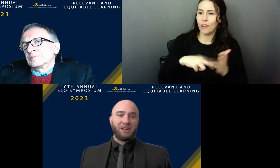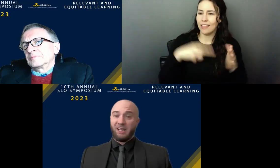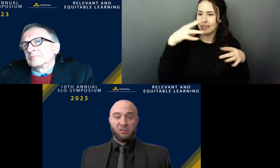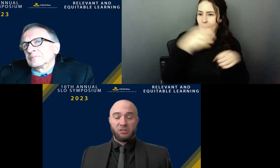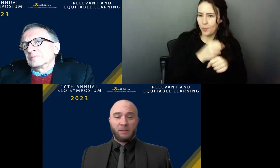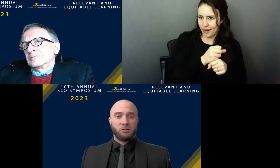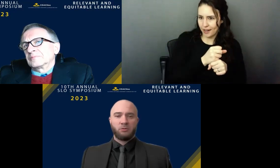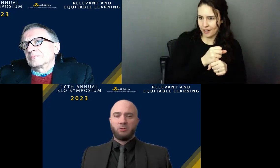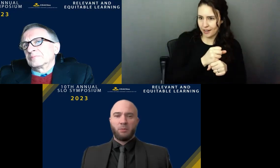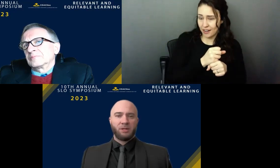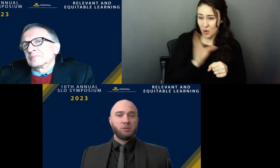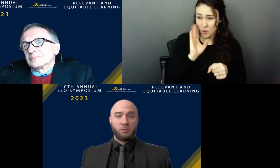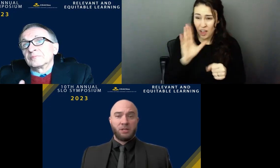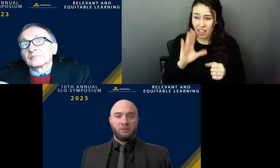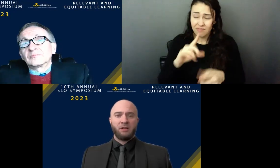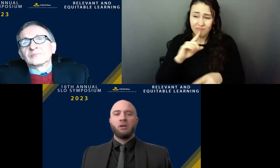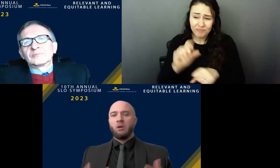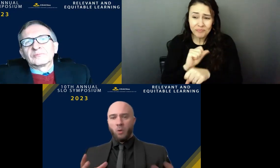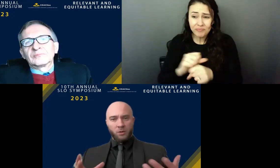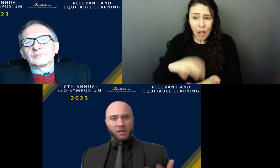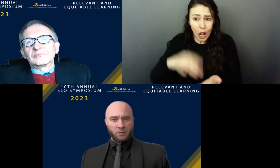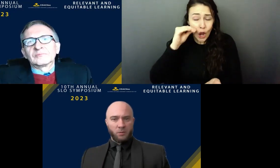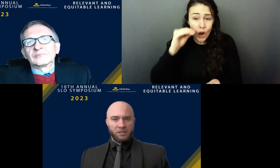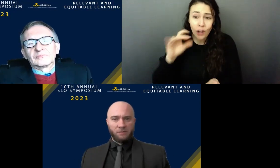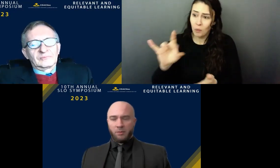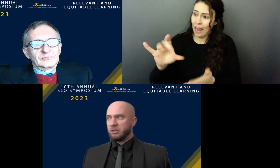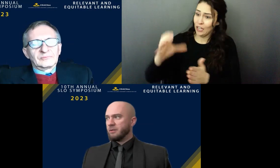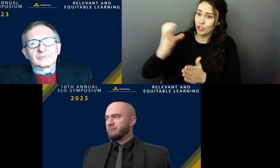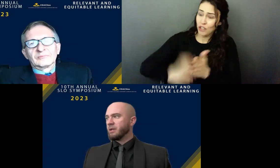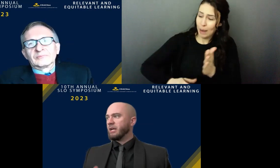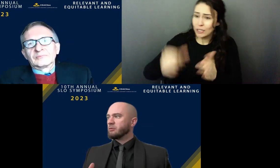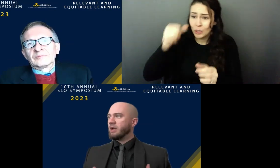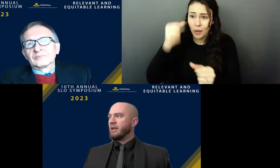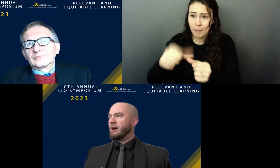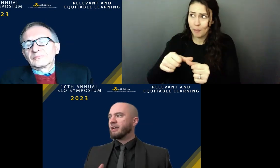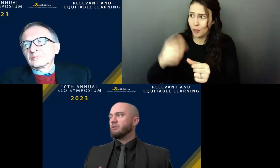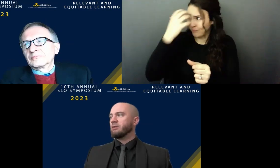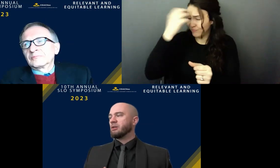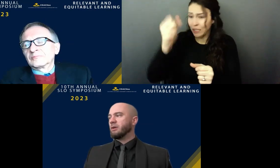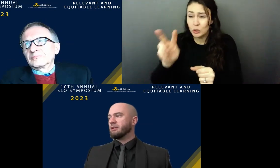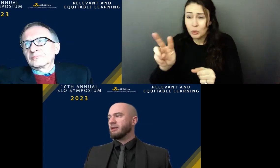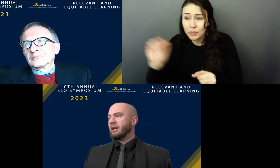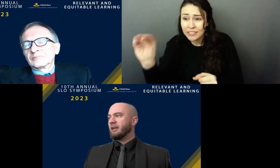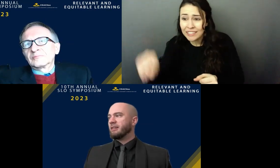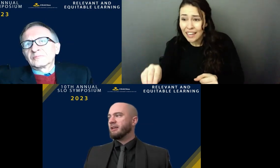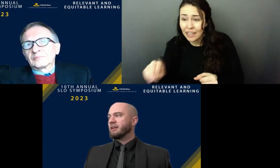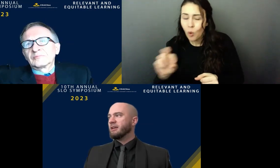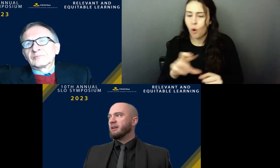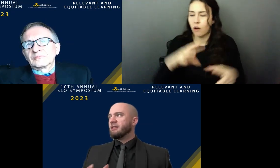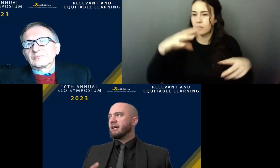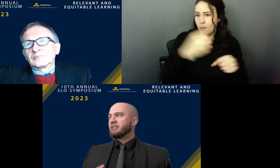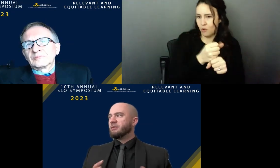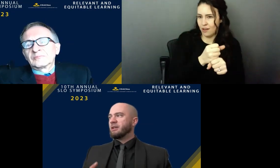of learning? In 800 chapters, we remember like 2% of it, or in that summarized information? That's where AI can really go into that. And I